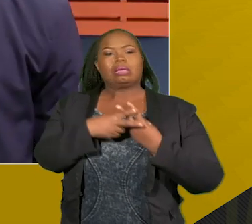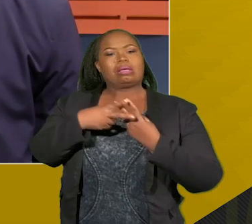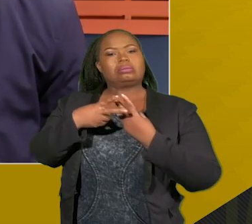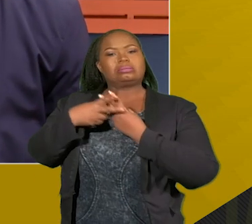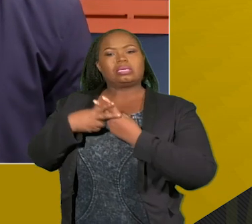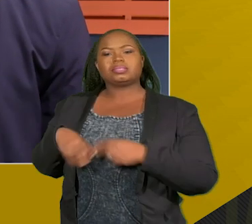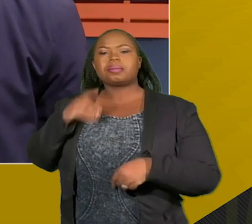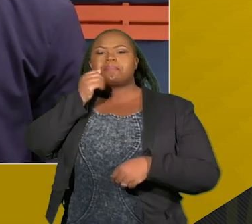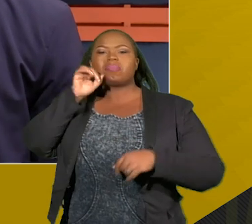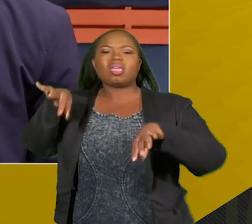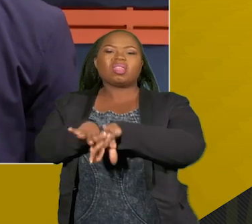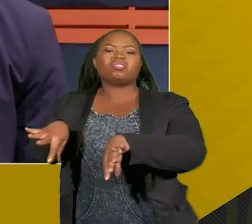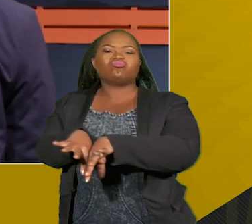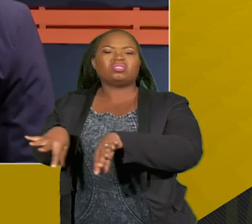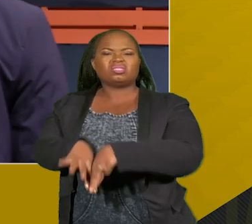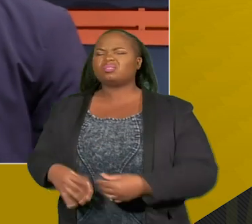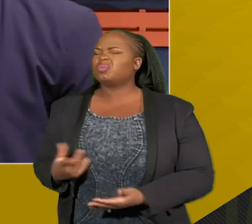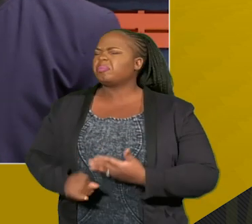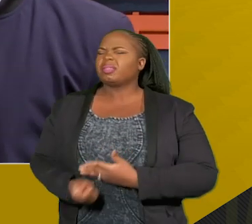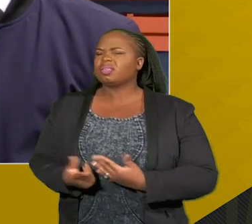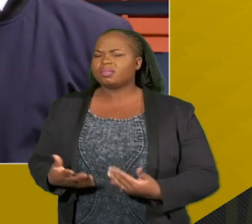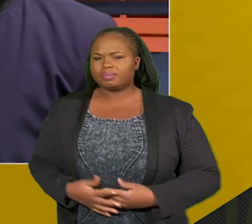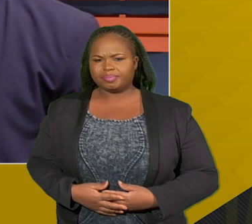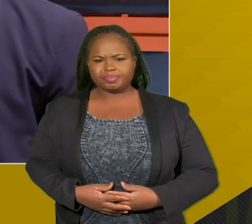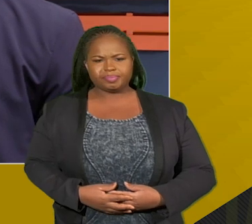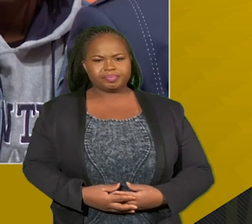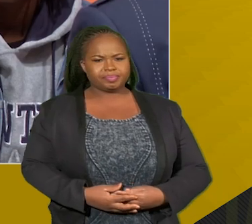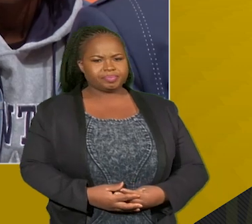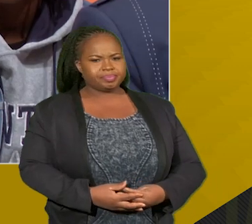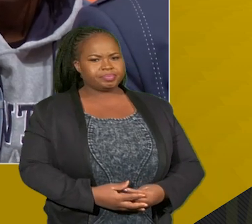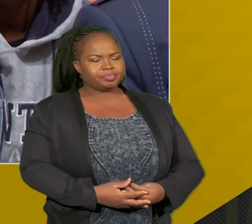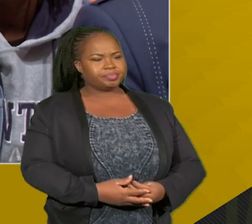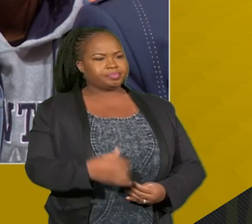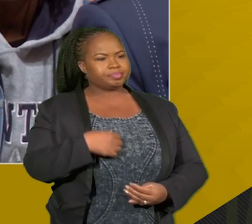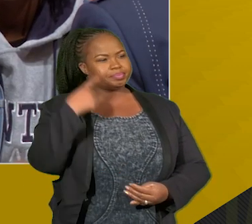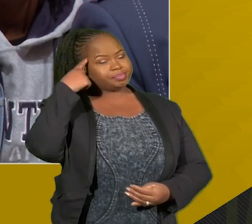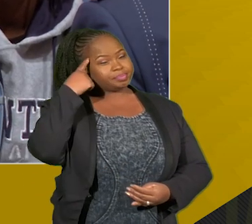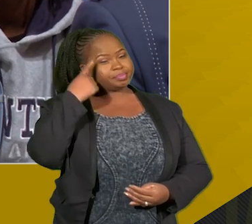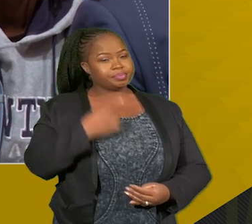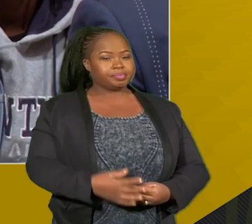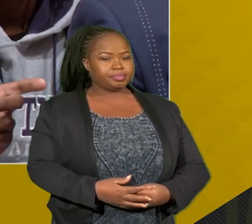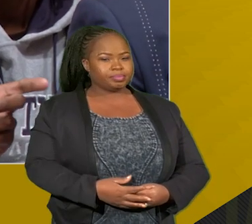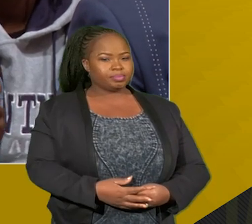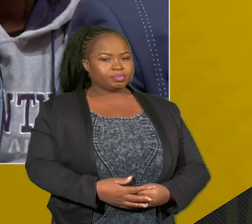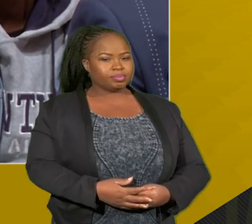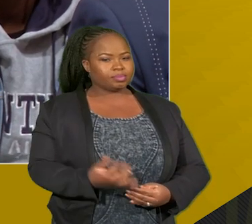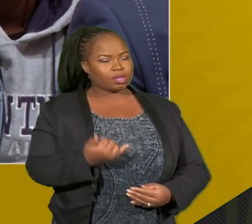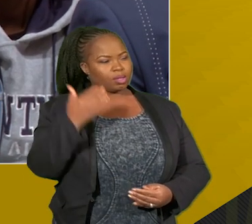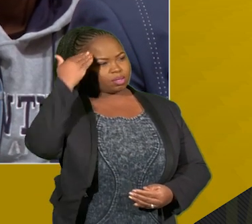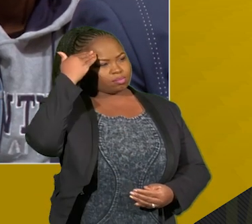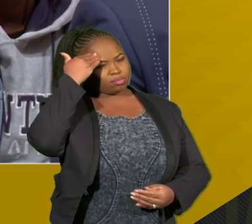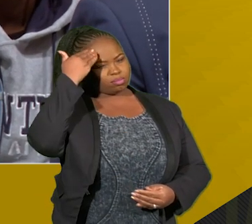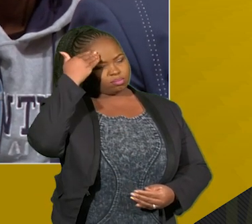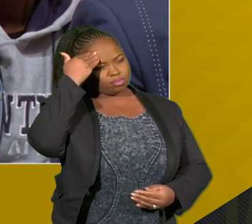media that men are trash. Kwenzakalani kahle kahle? I think basically it's a